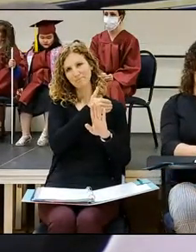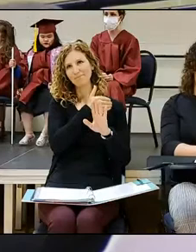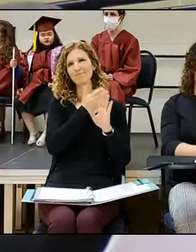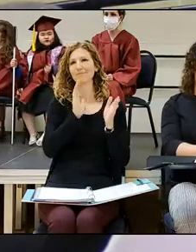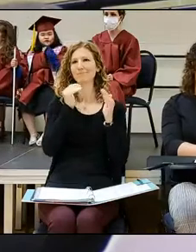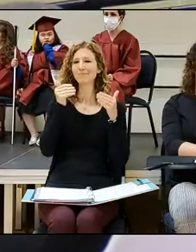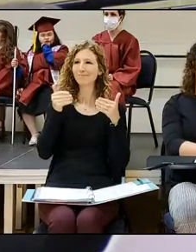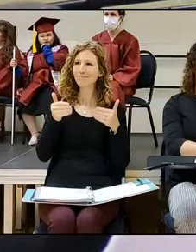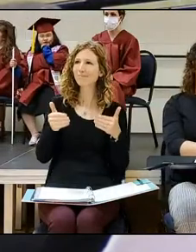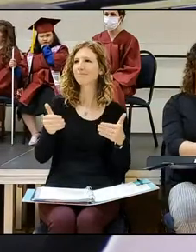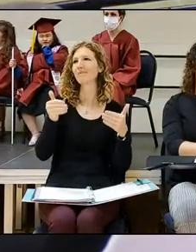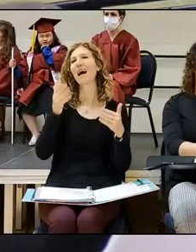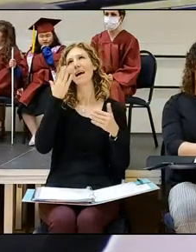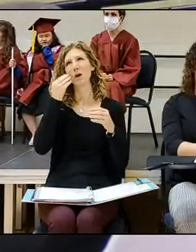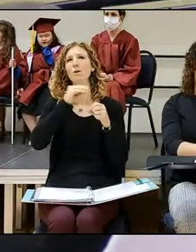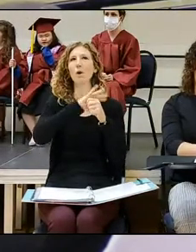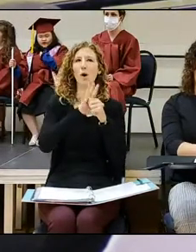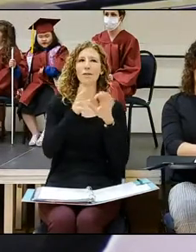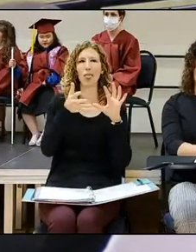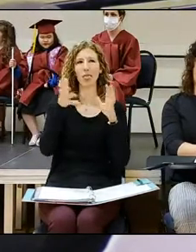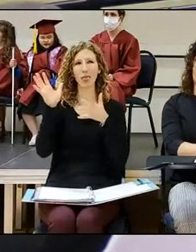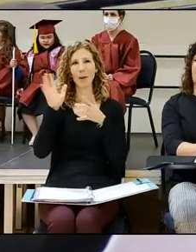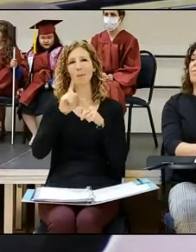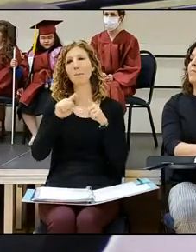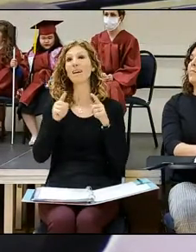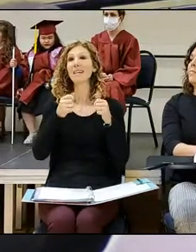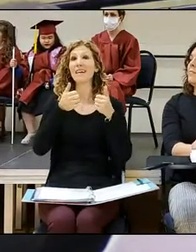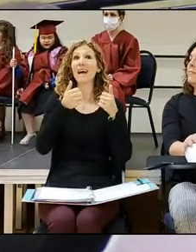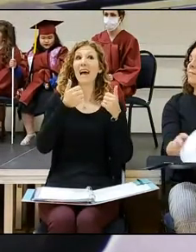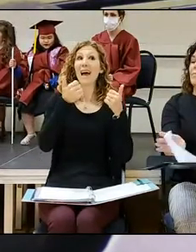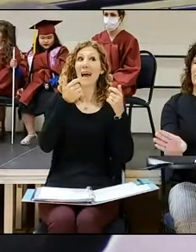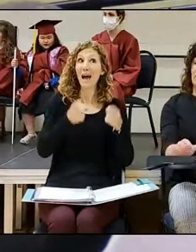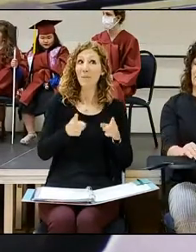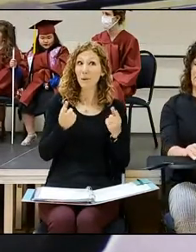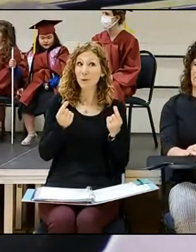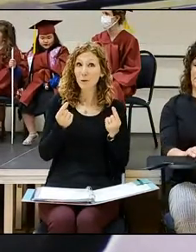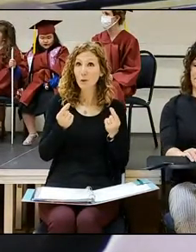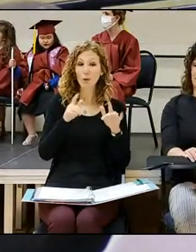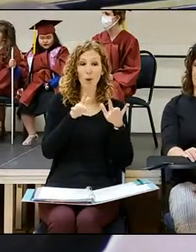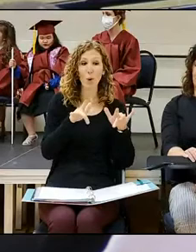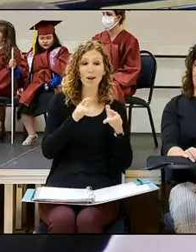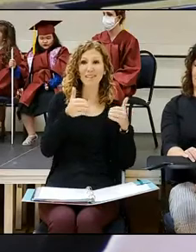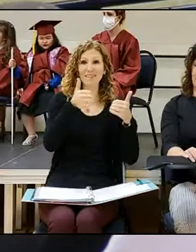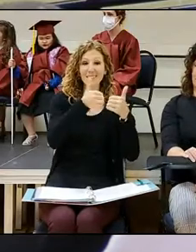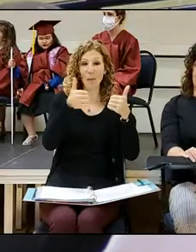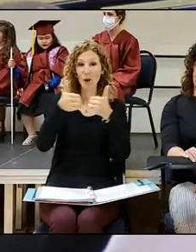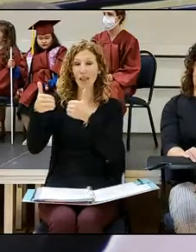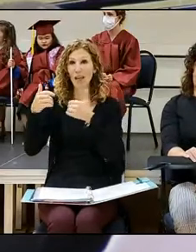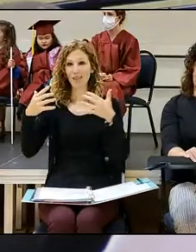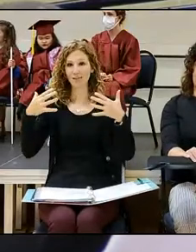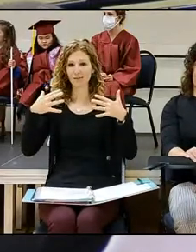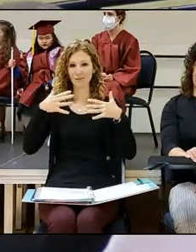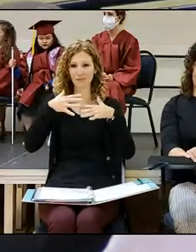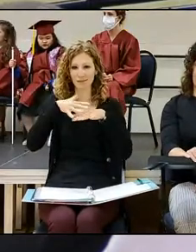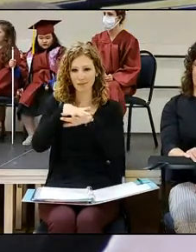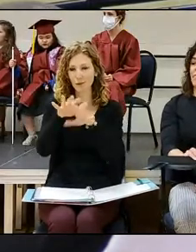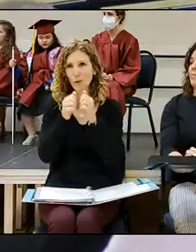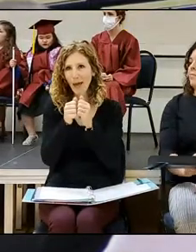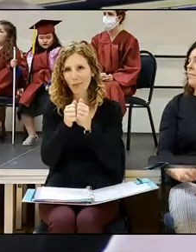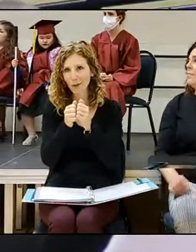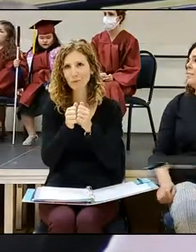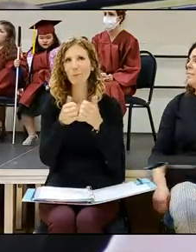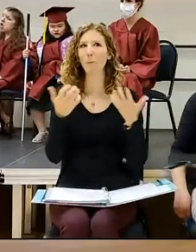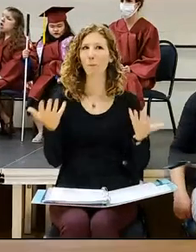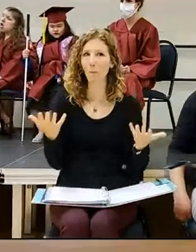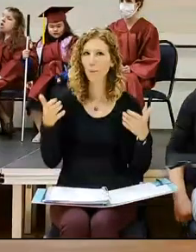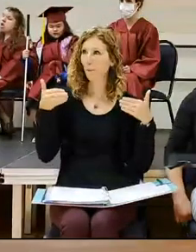COVID restrictions. So we recorded it all separately and assembled it. And here you go. So this is an